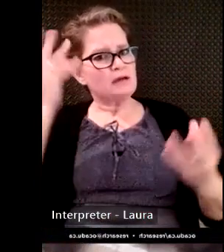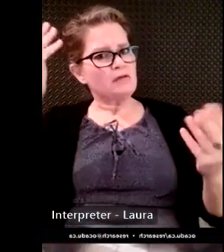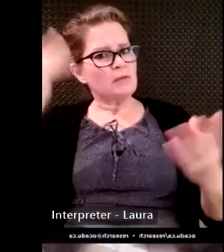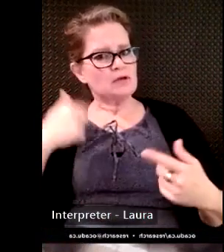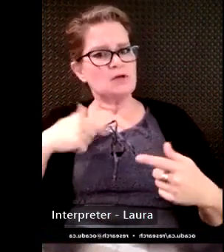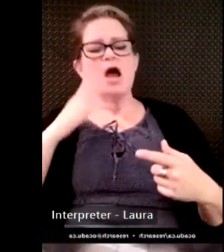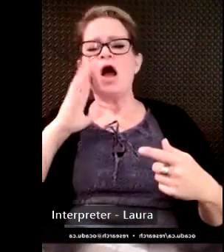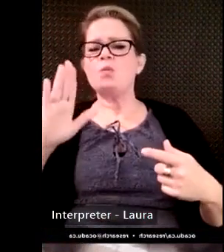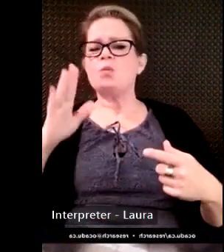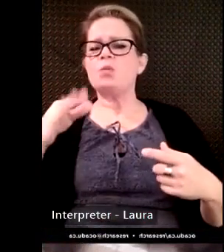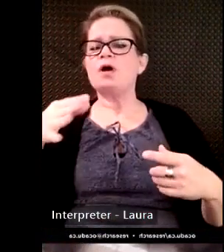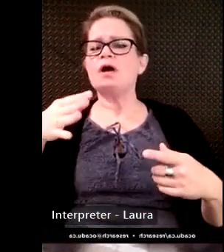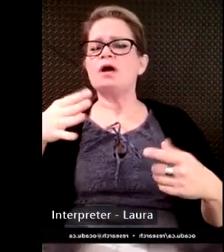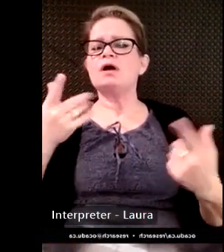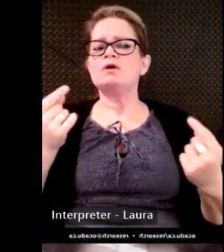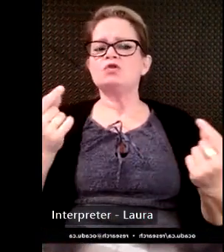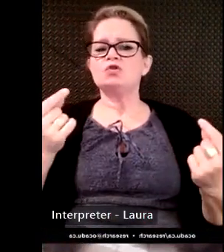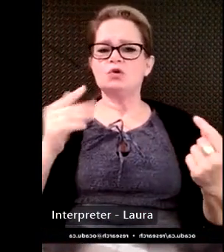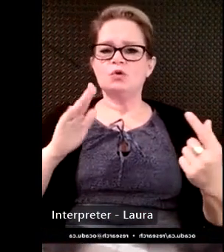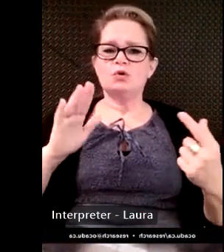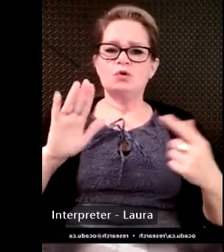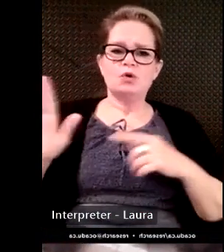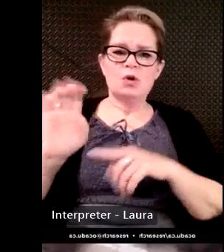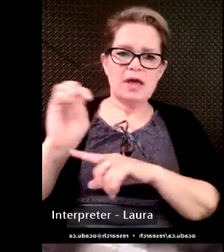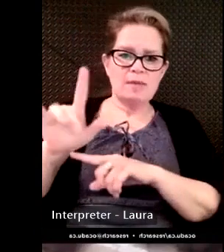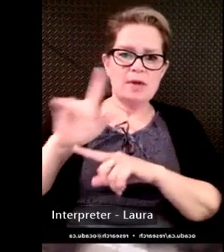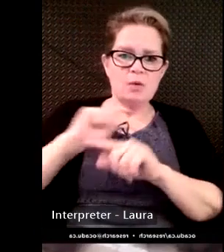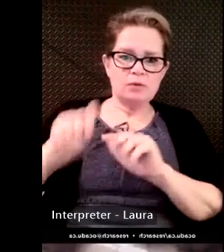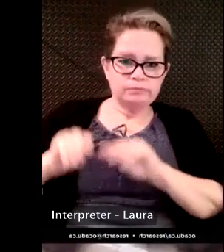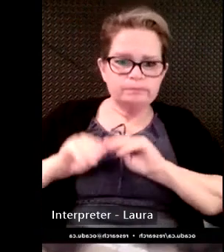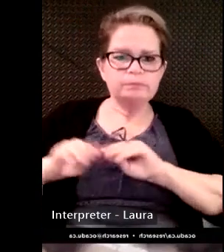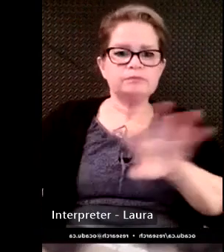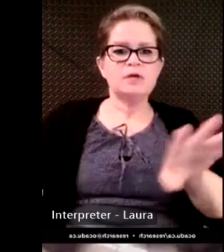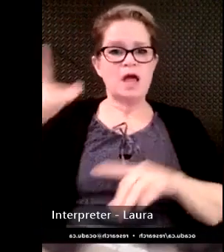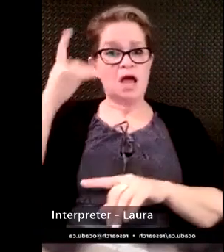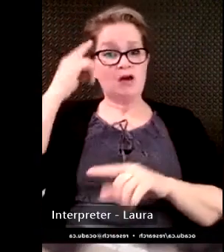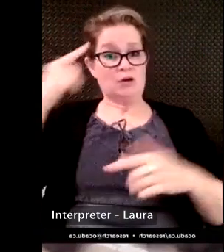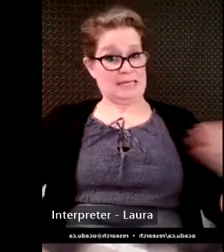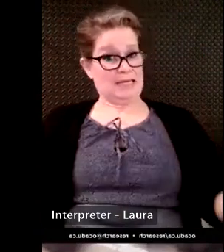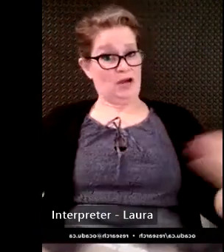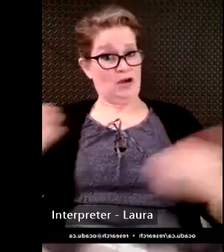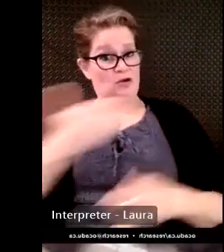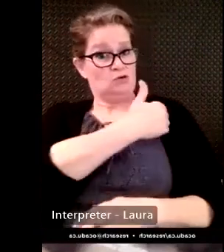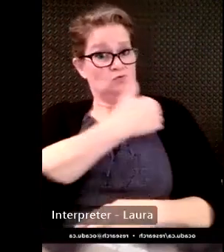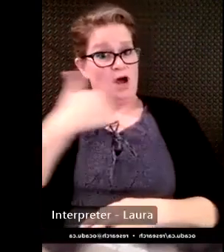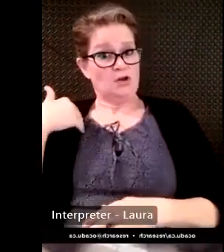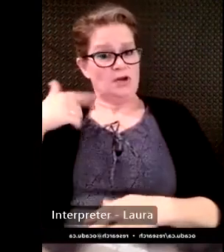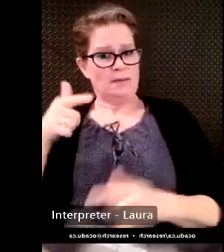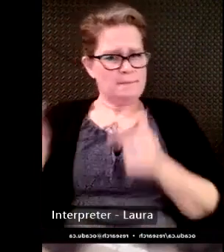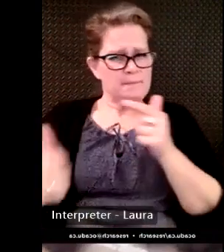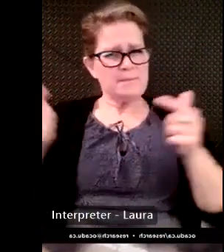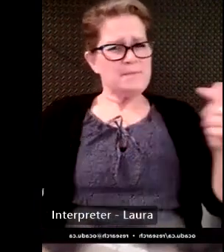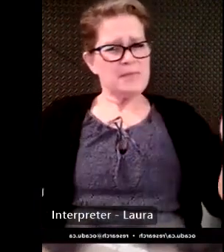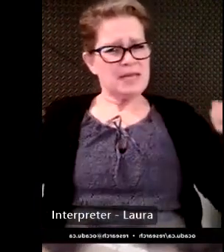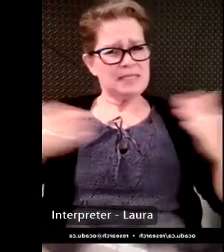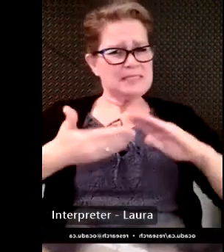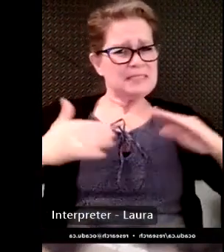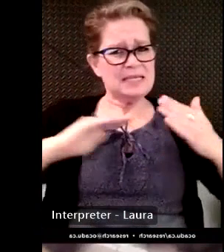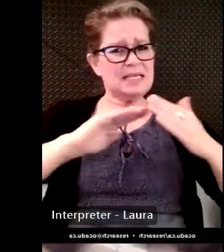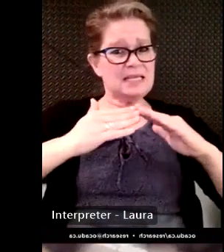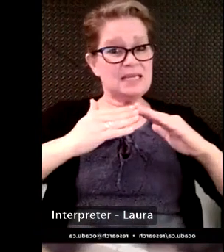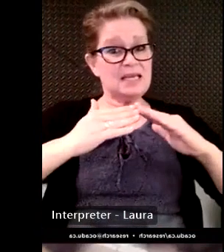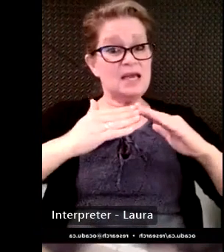They're kind of interesting to show how Toronto is, the largest city and metropolitan center, barely registers in terms of numbers